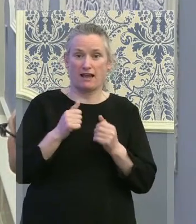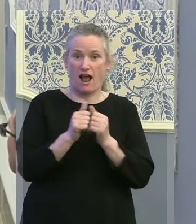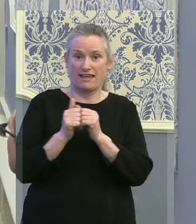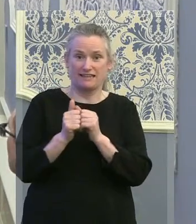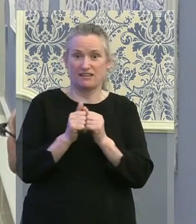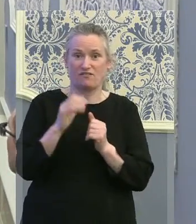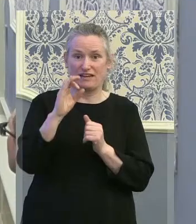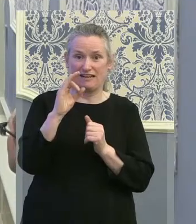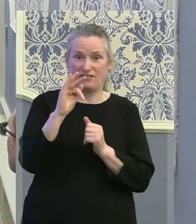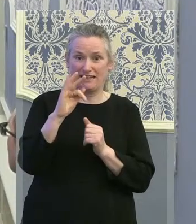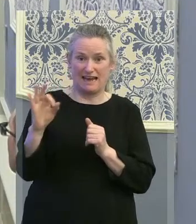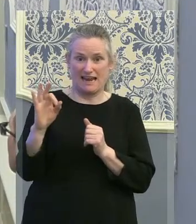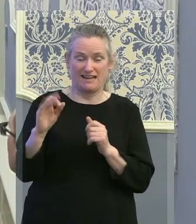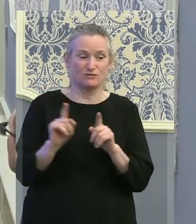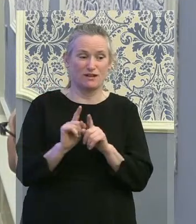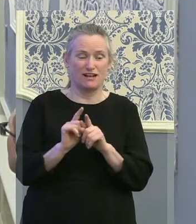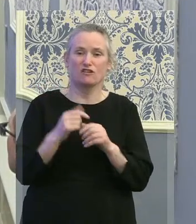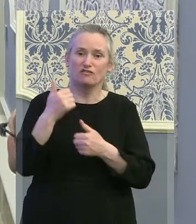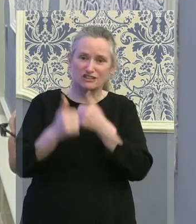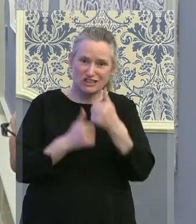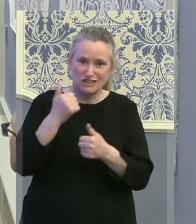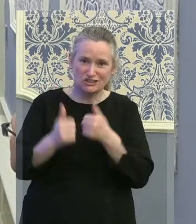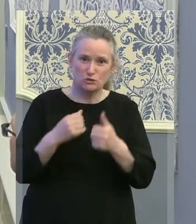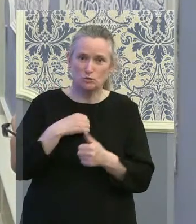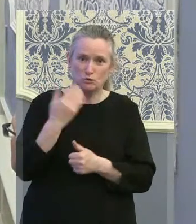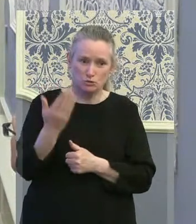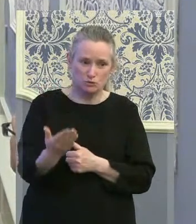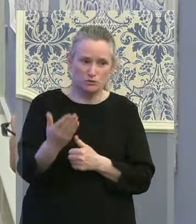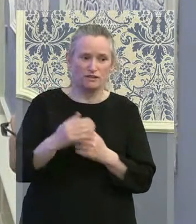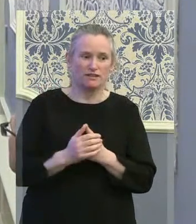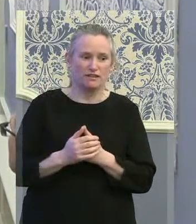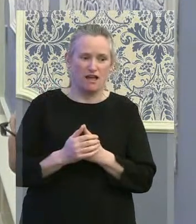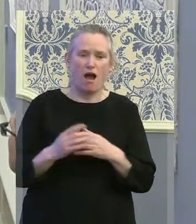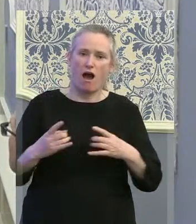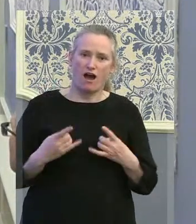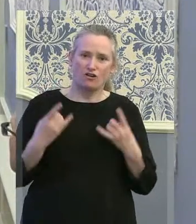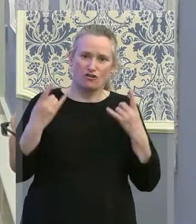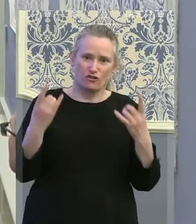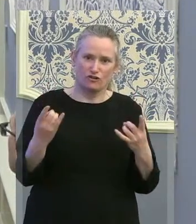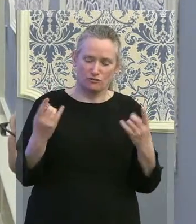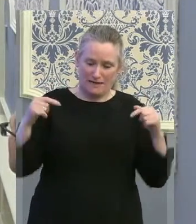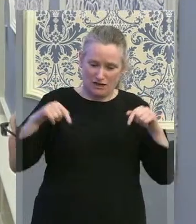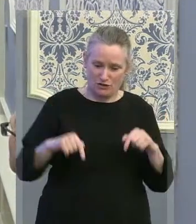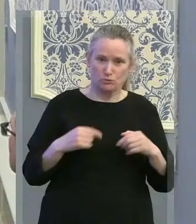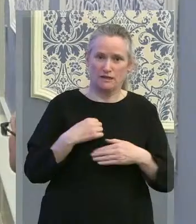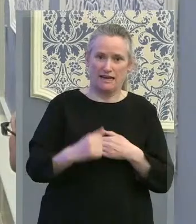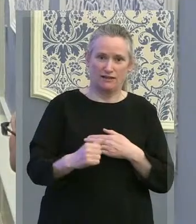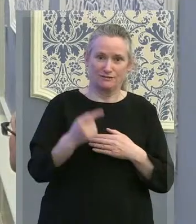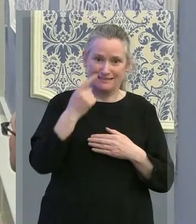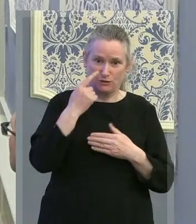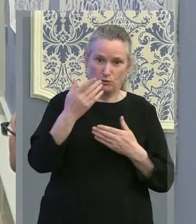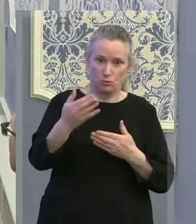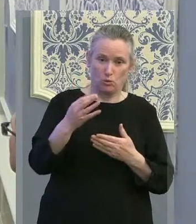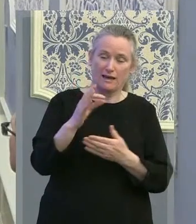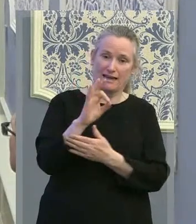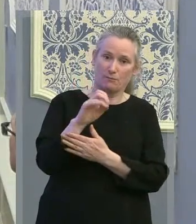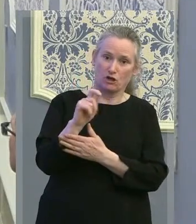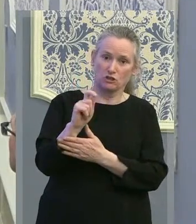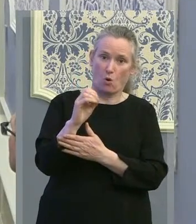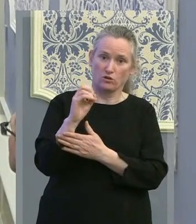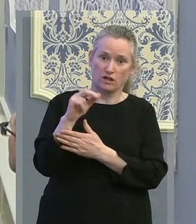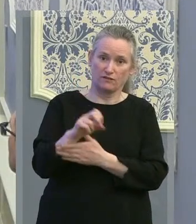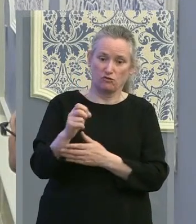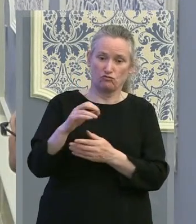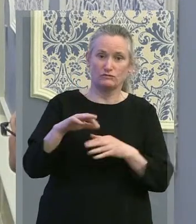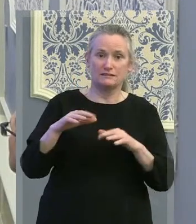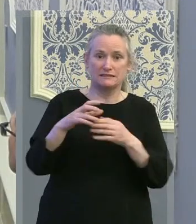in Fine Gael, I'd also like to express my congratulations to you. It is indeed an honour to be present here today to see you, Gilbert O'Sullivan, receive the